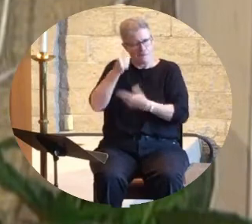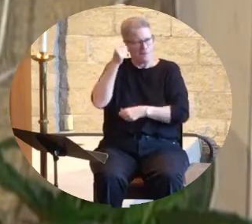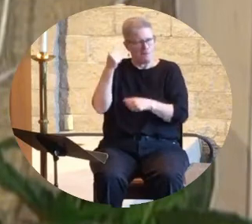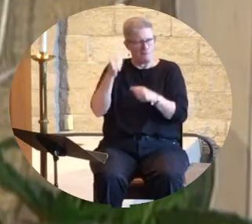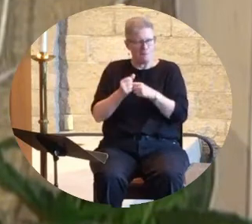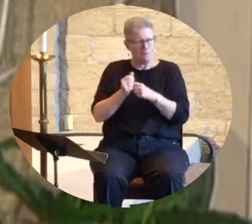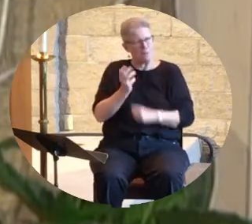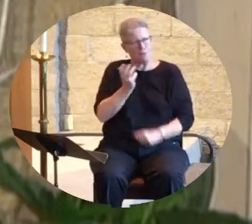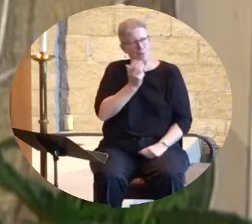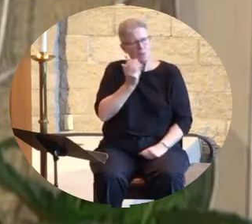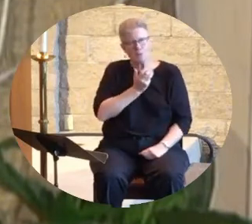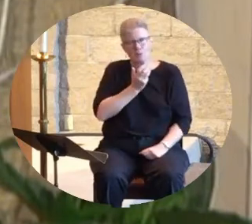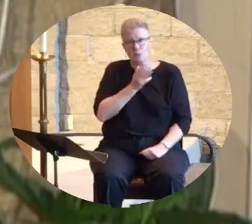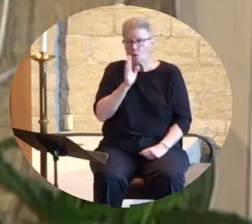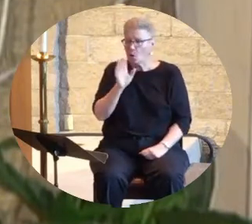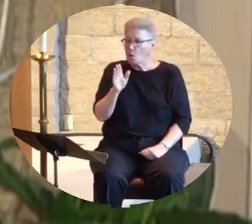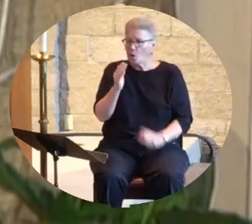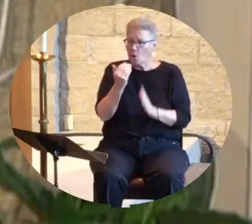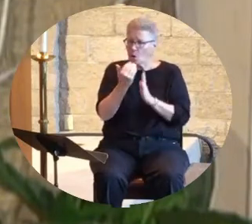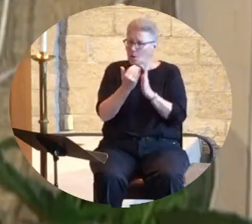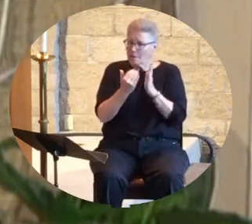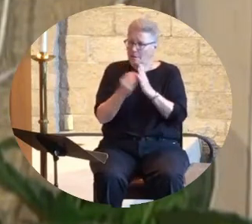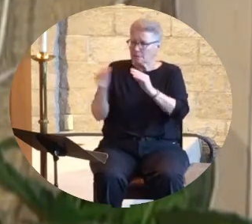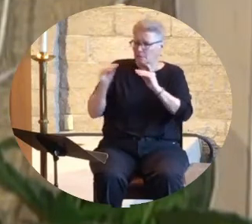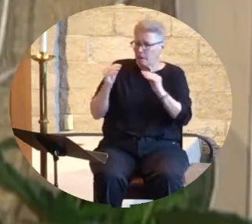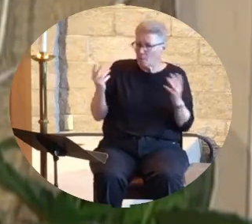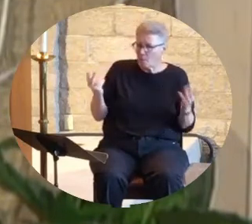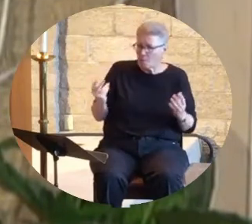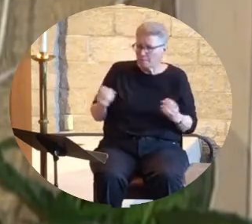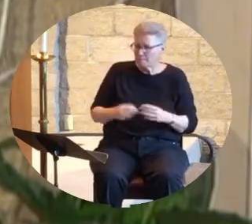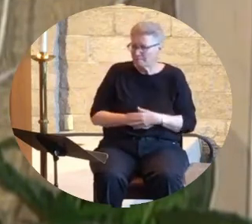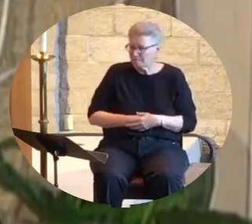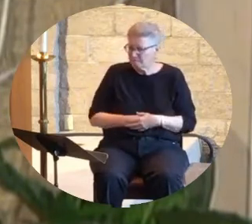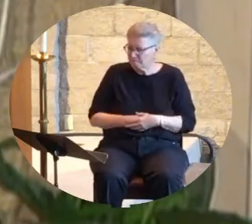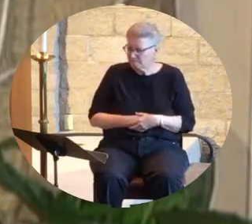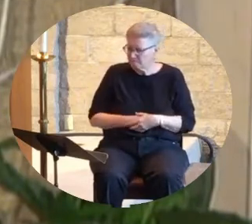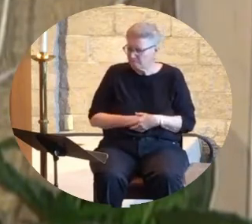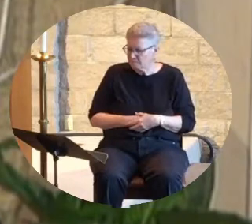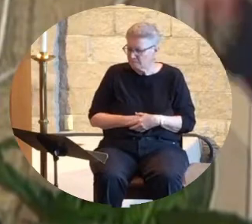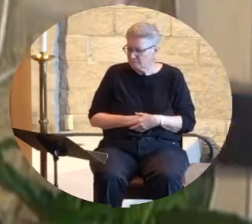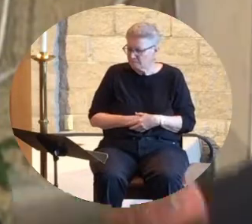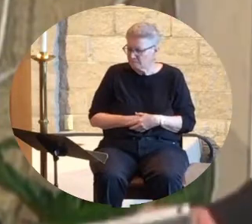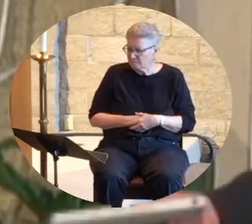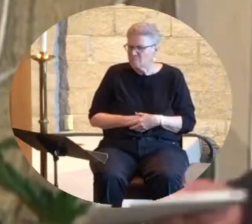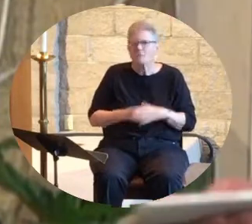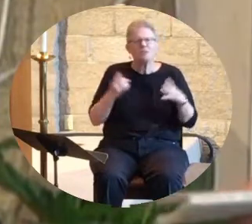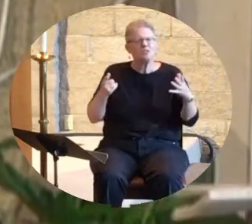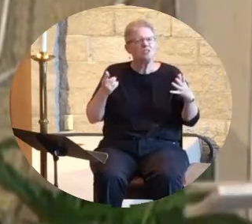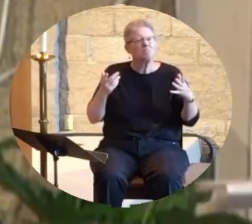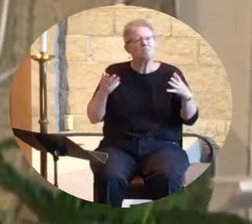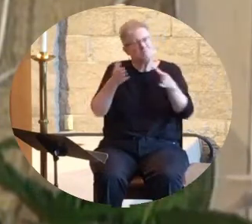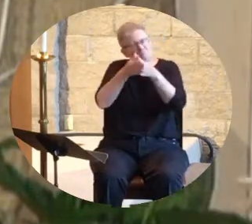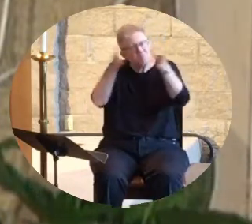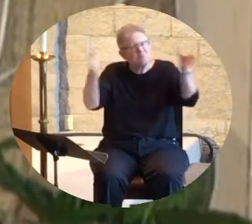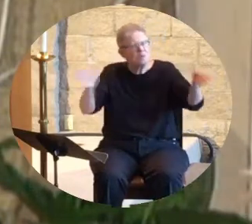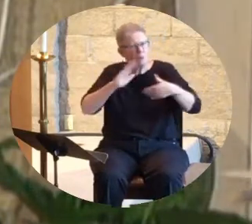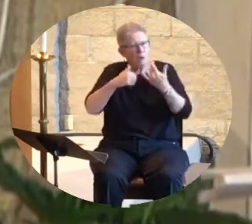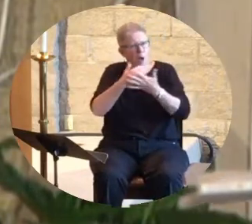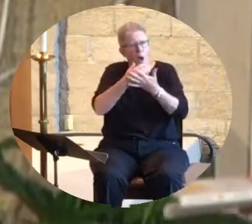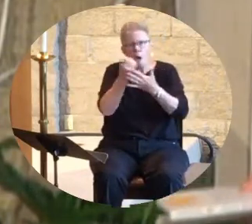away with from her lesson was so powerful is that she said, and that she gave us the overview of the powers, but then she